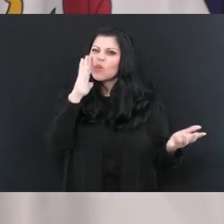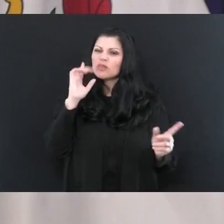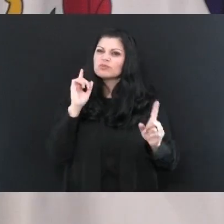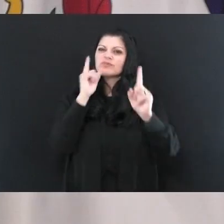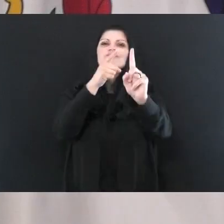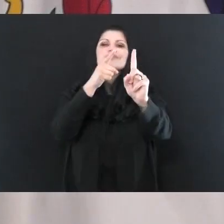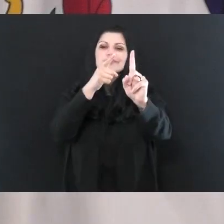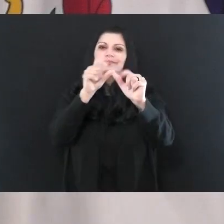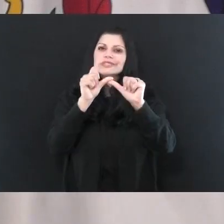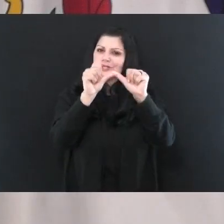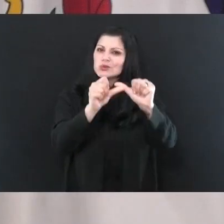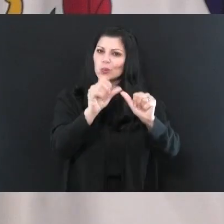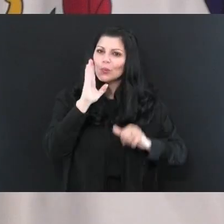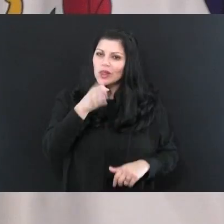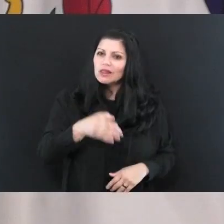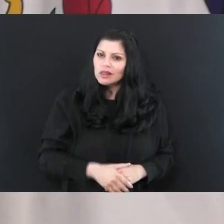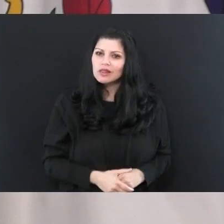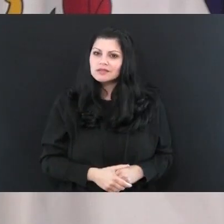to do.